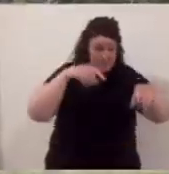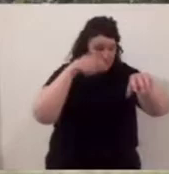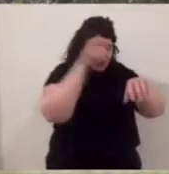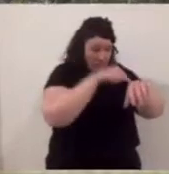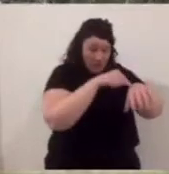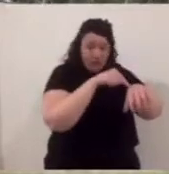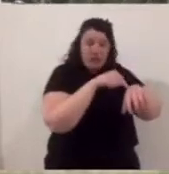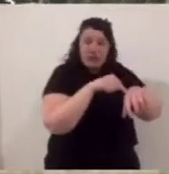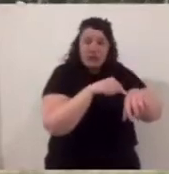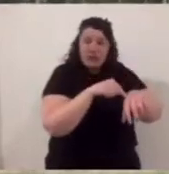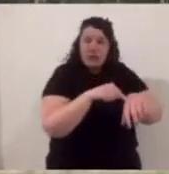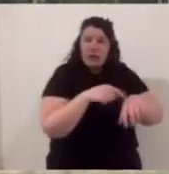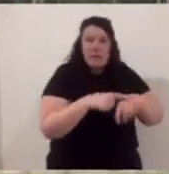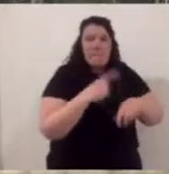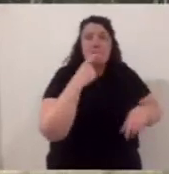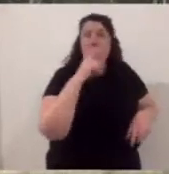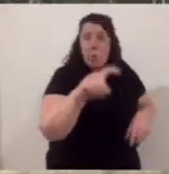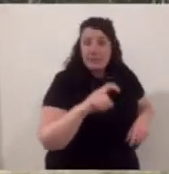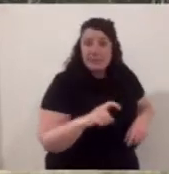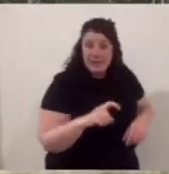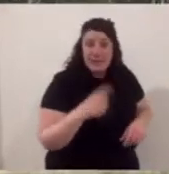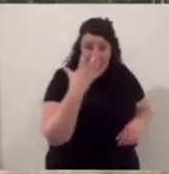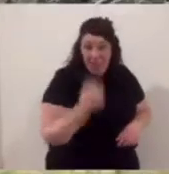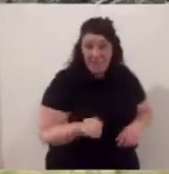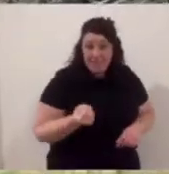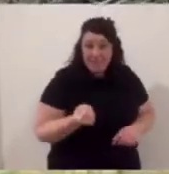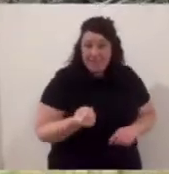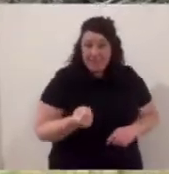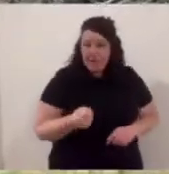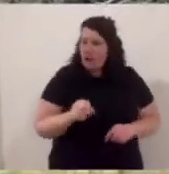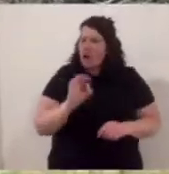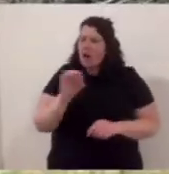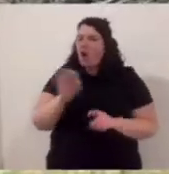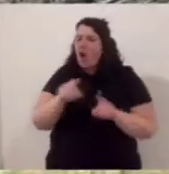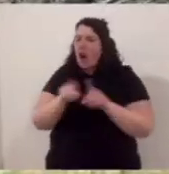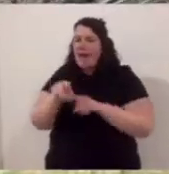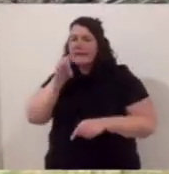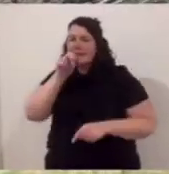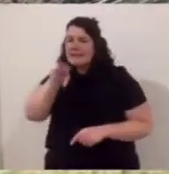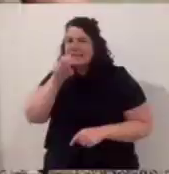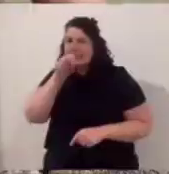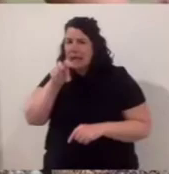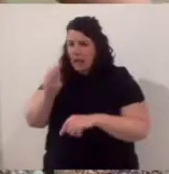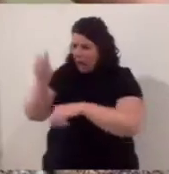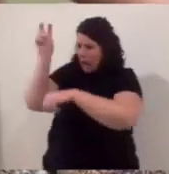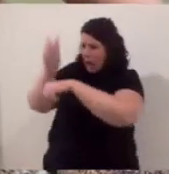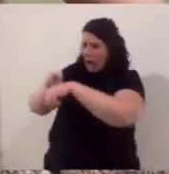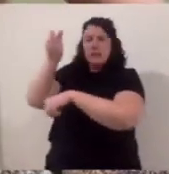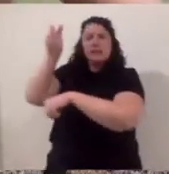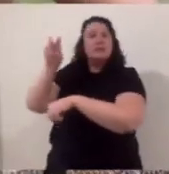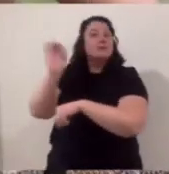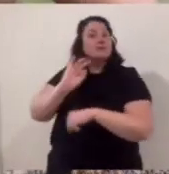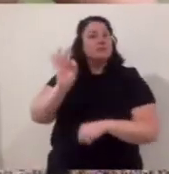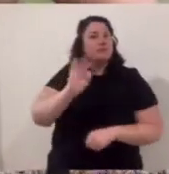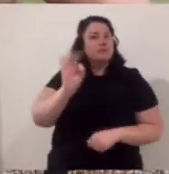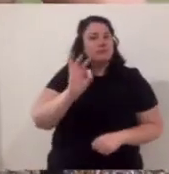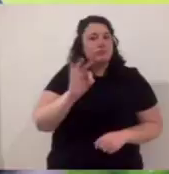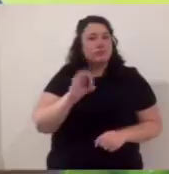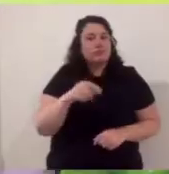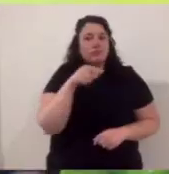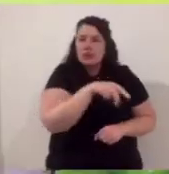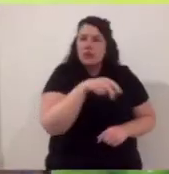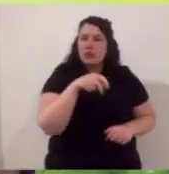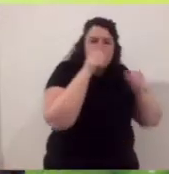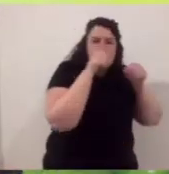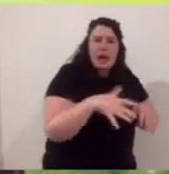few interesting features. Now, one is that Komodo dragons are venomous. It's very different than a venomous snake, which delivers